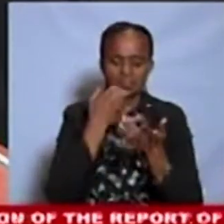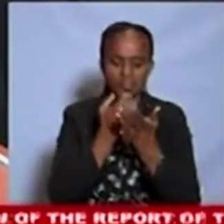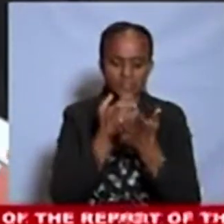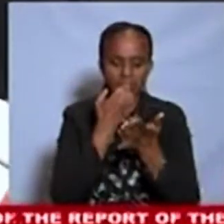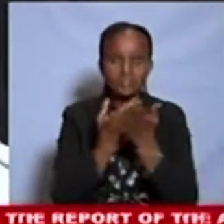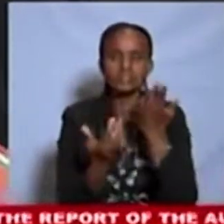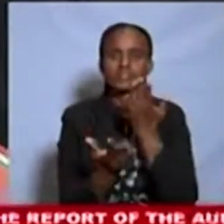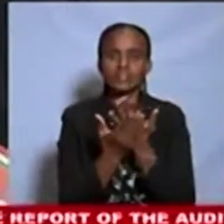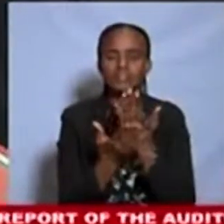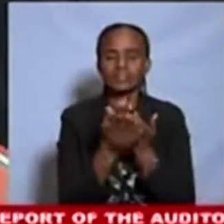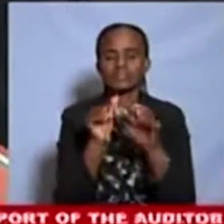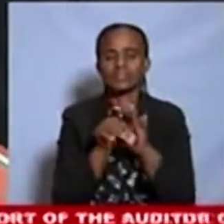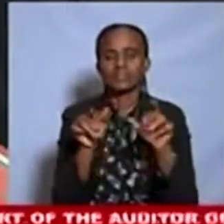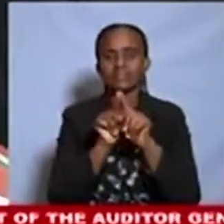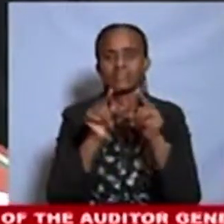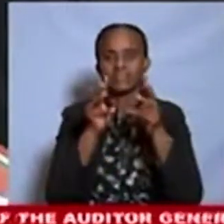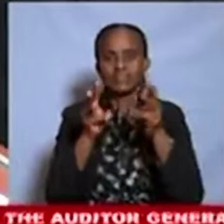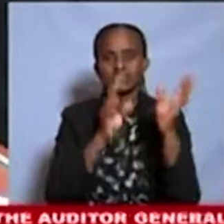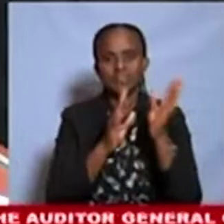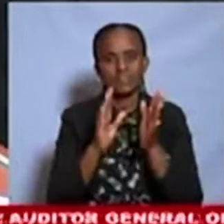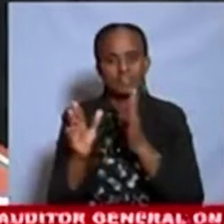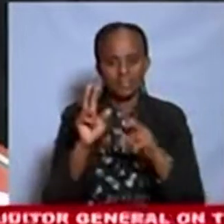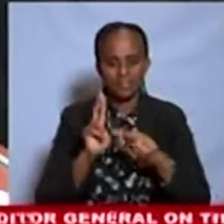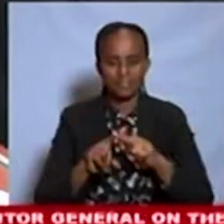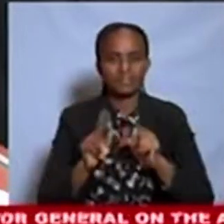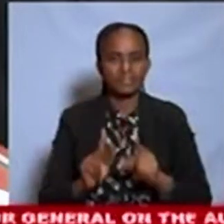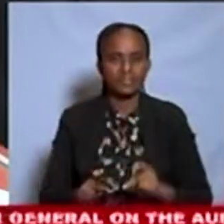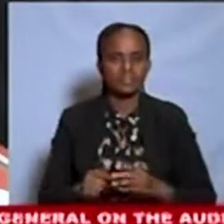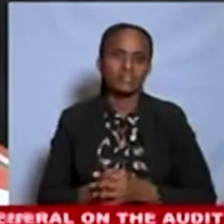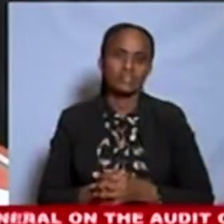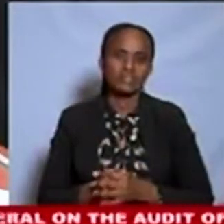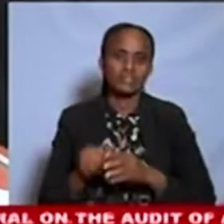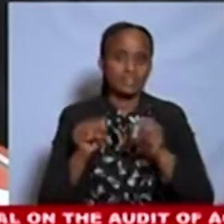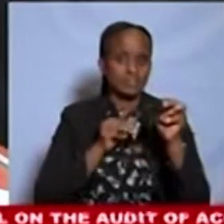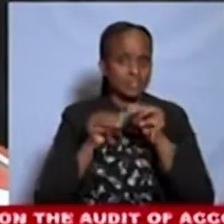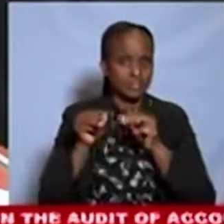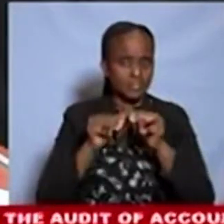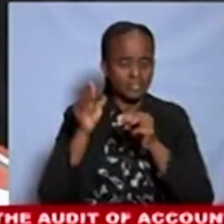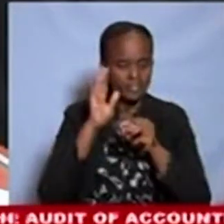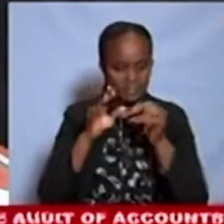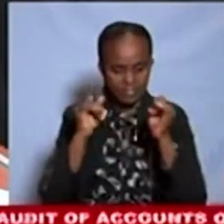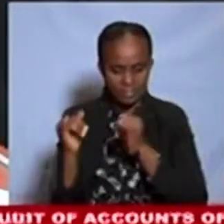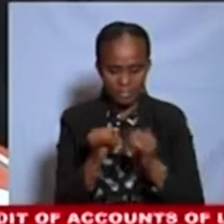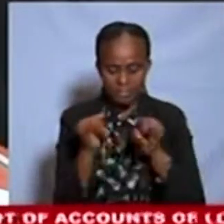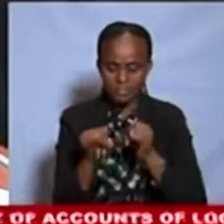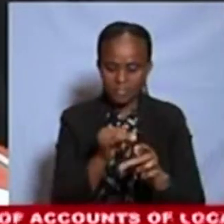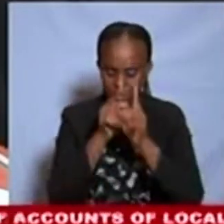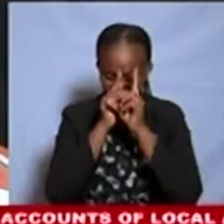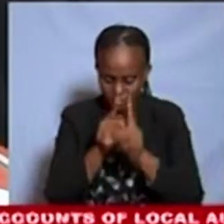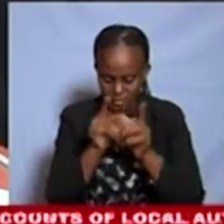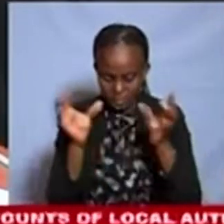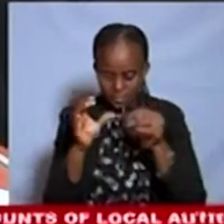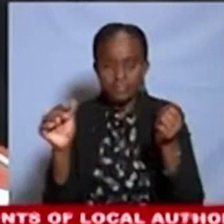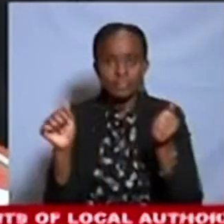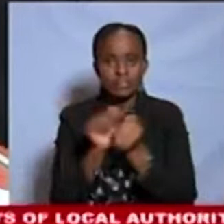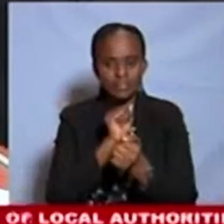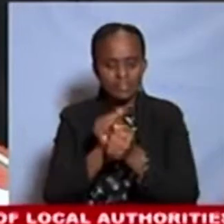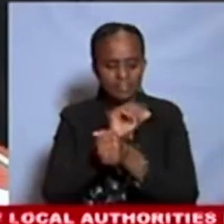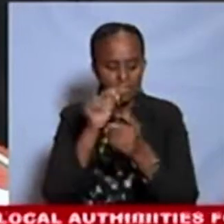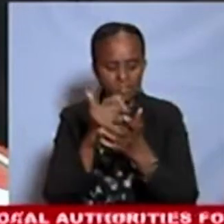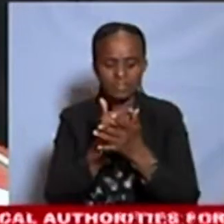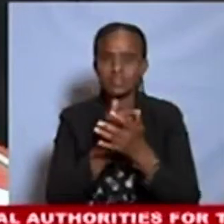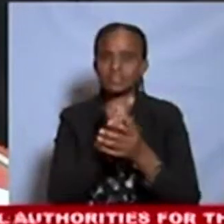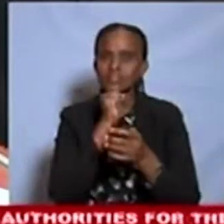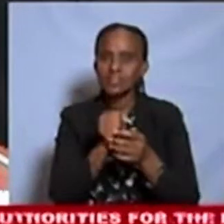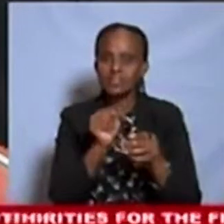effect. Remedial measures, Chair. Management to implement the decision of the council to demolish the old structure